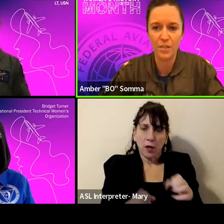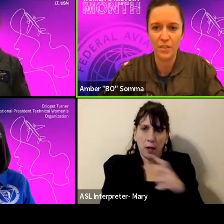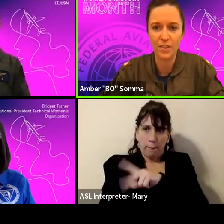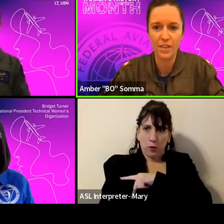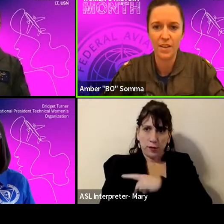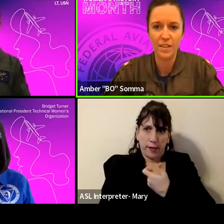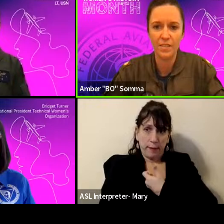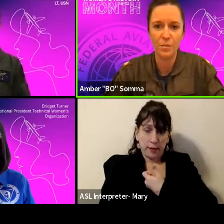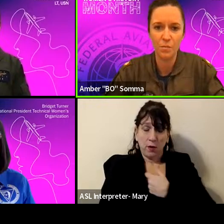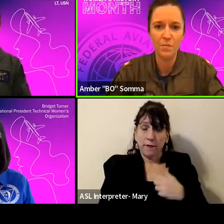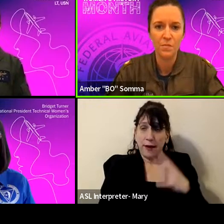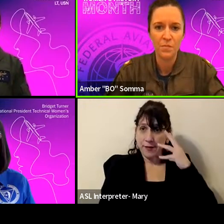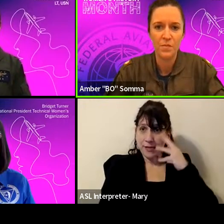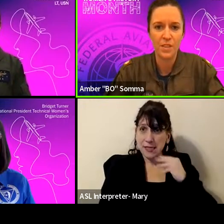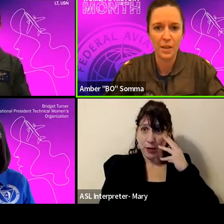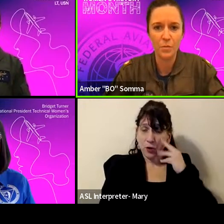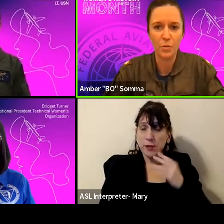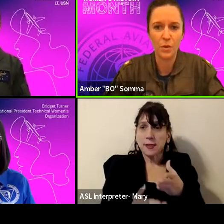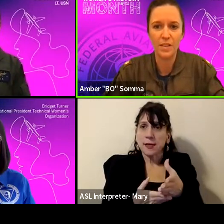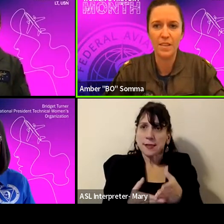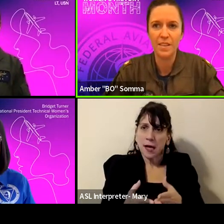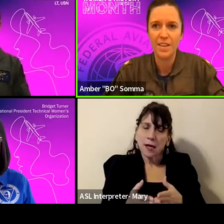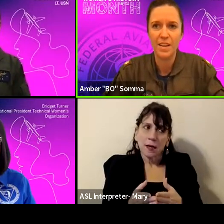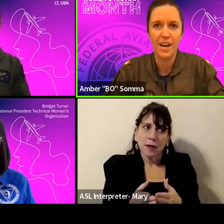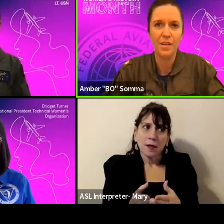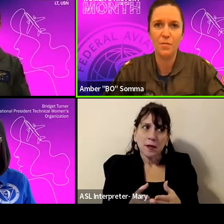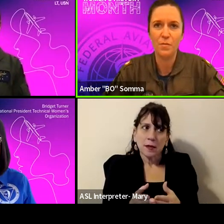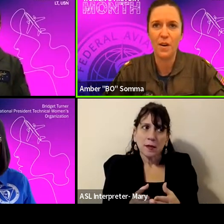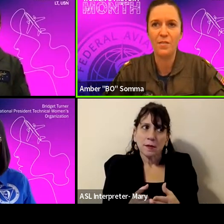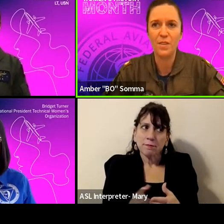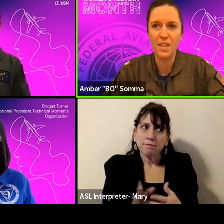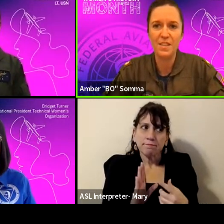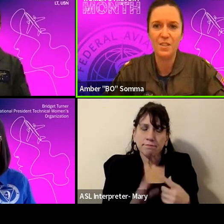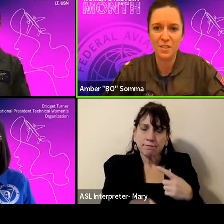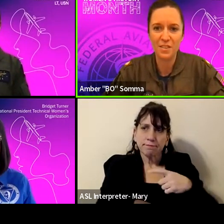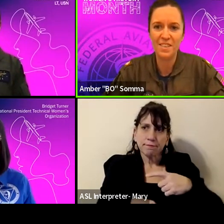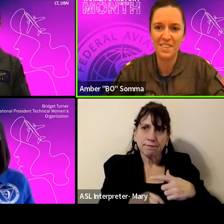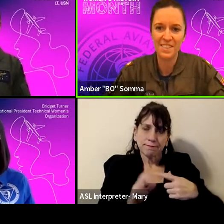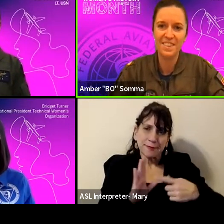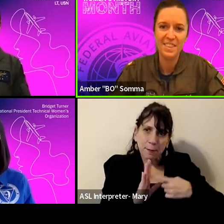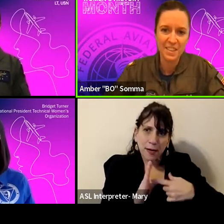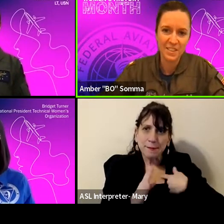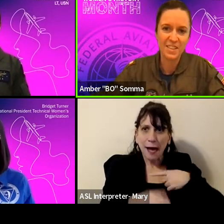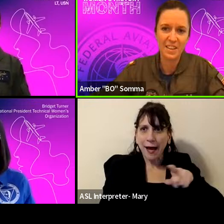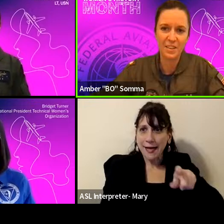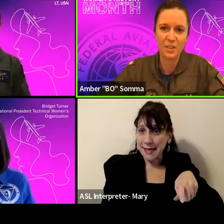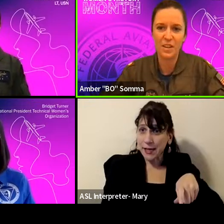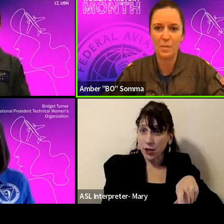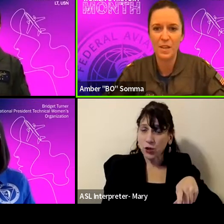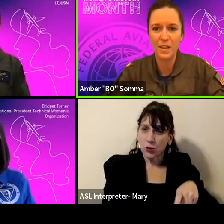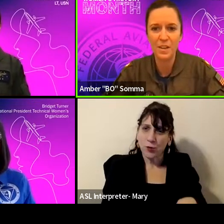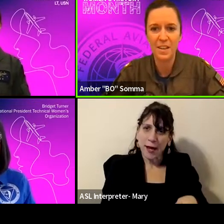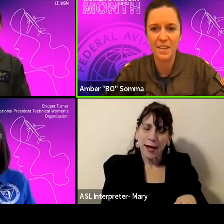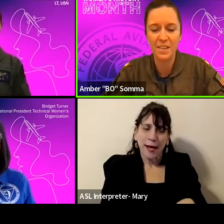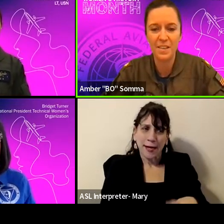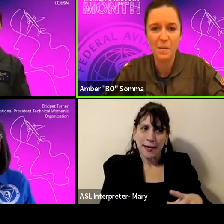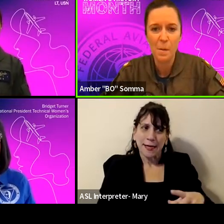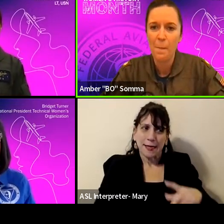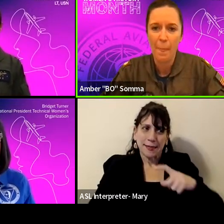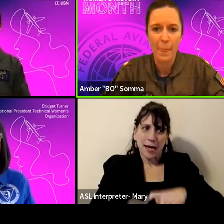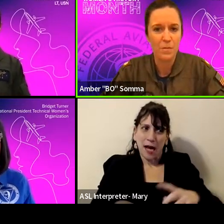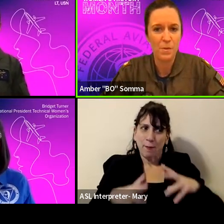I've experienced some times when I've needed just to take a little time here